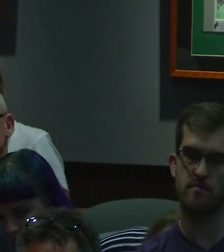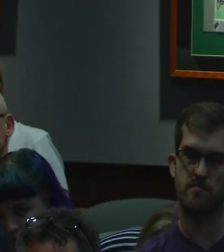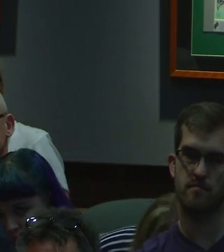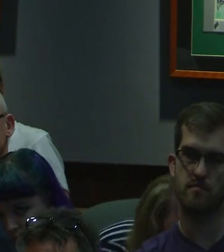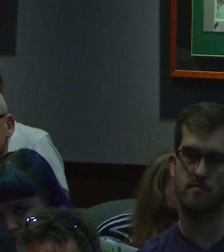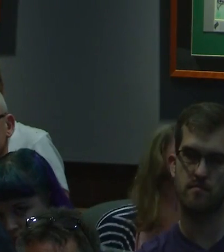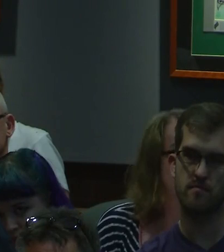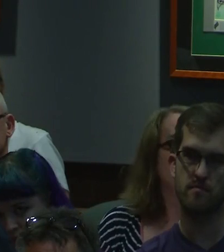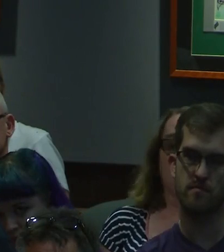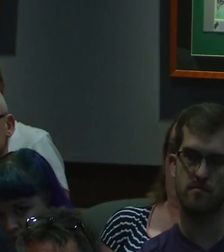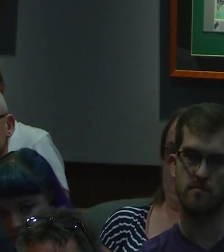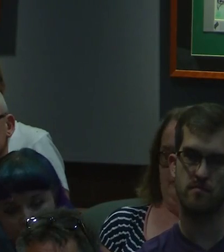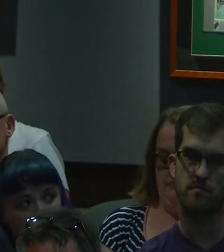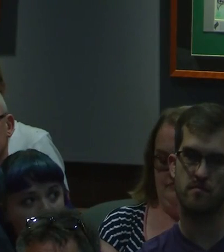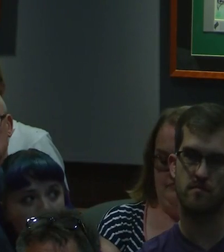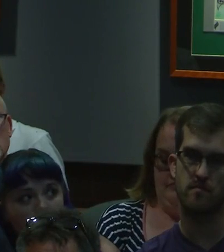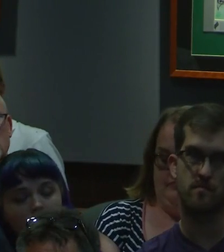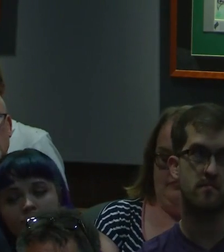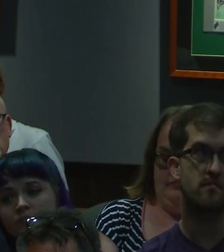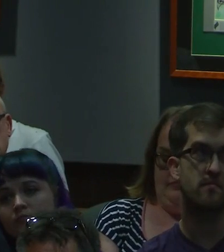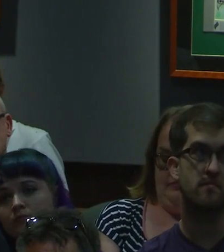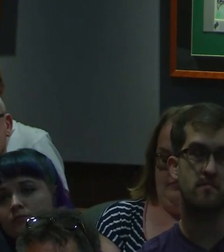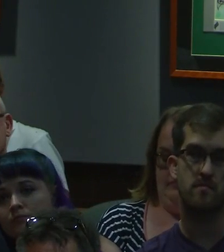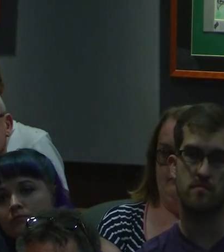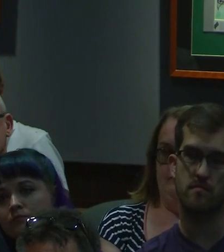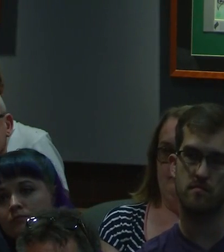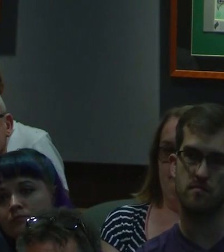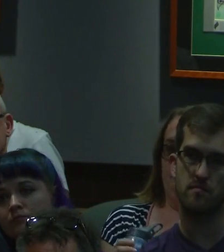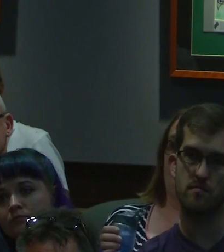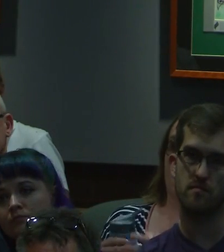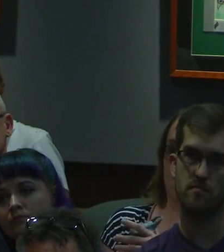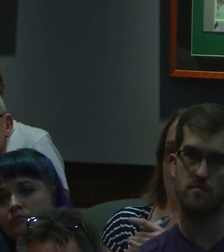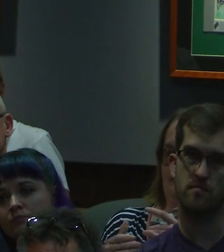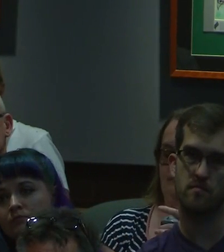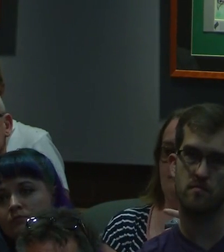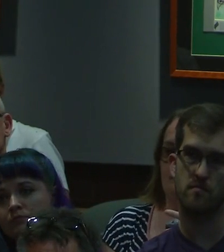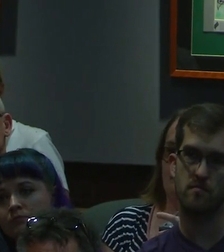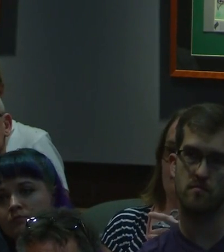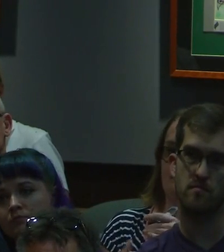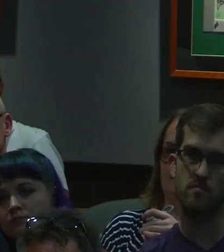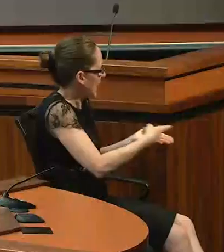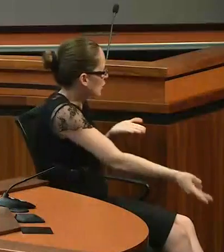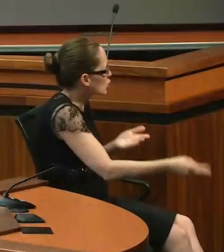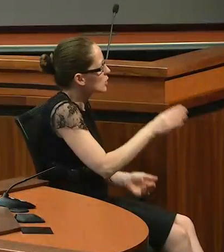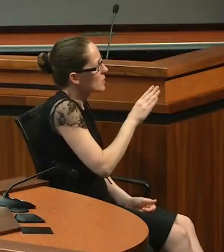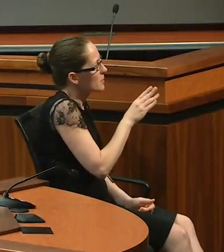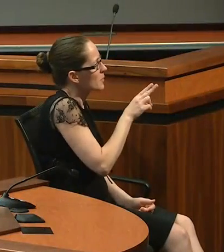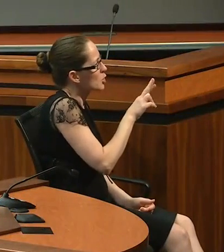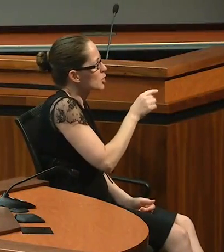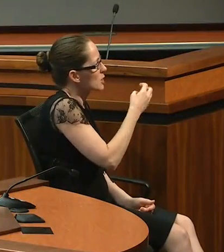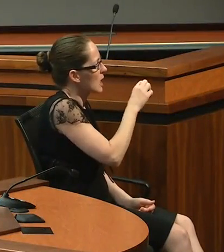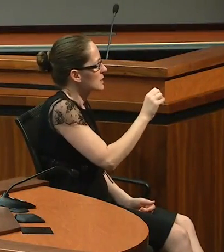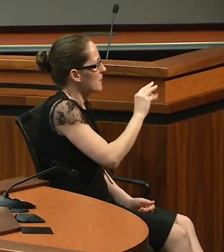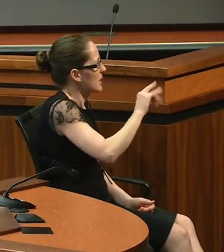able to determine the effect of the failure of the Burgess Mill Pond? In terms of the breaching?